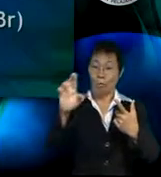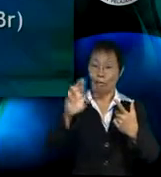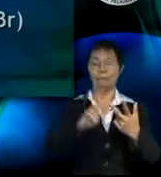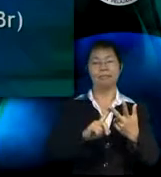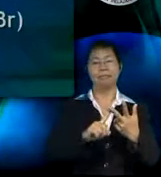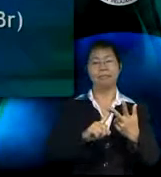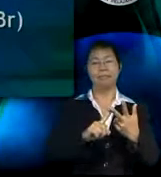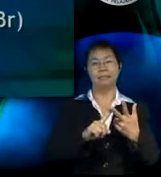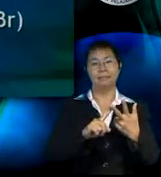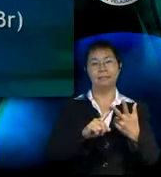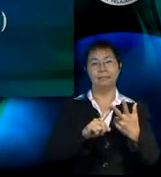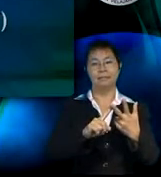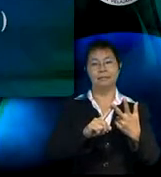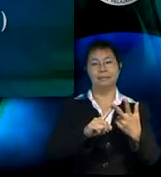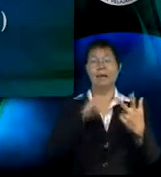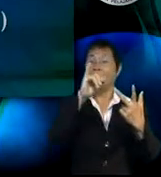bromine,